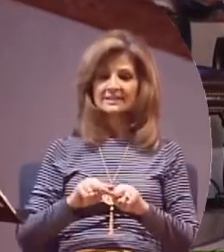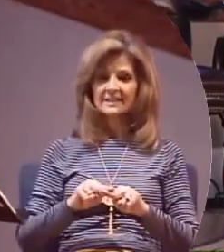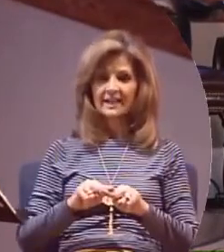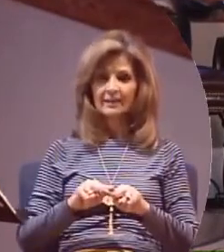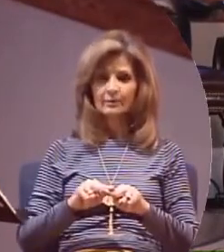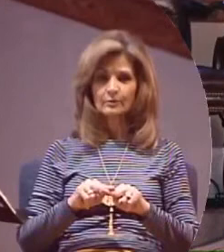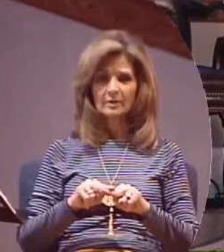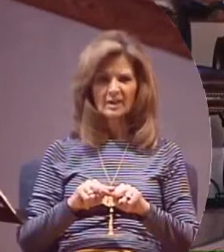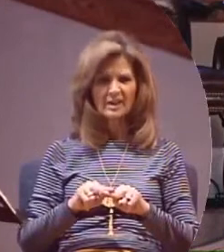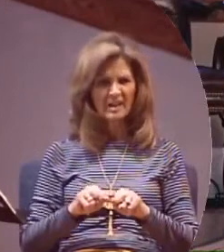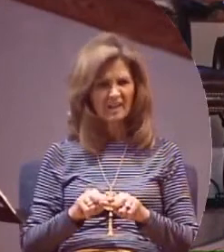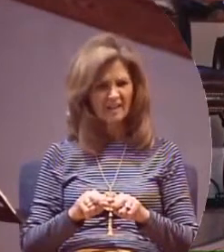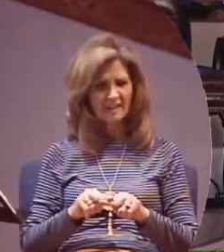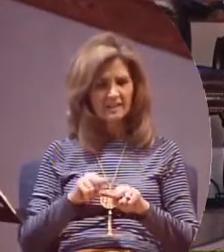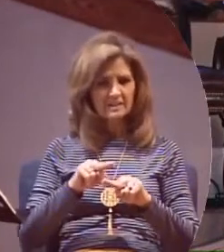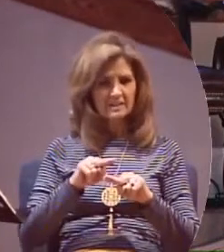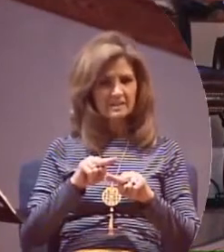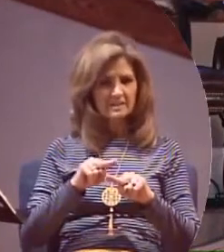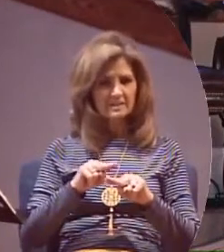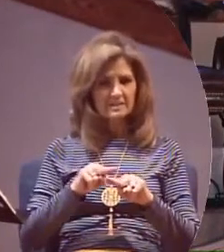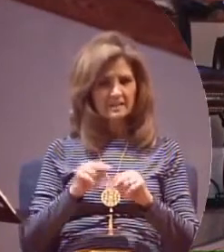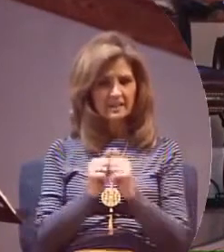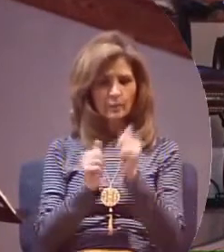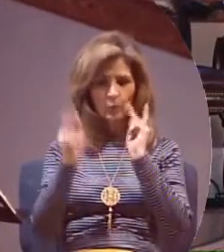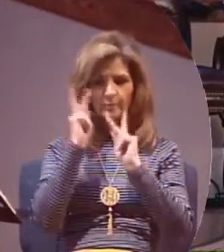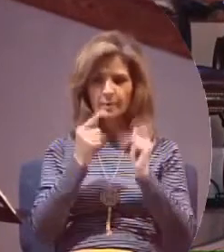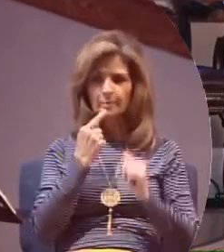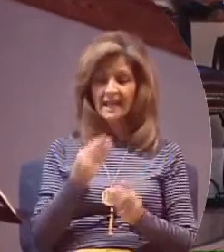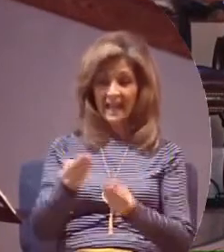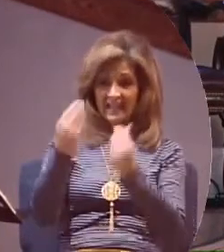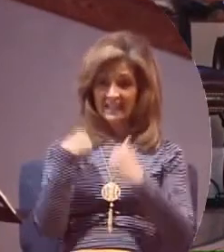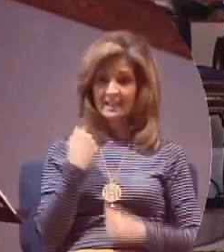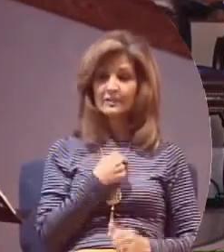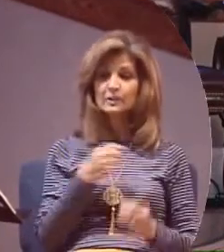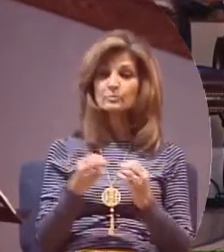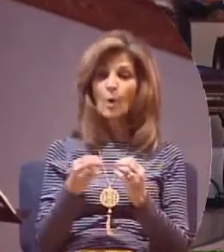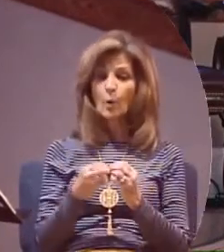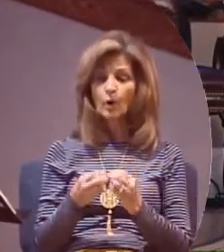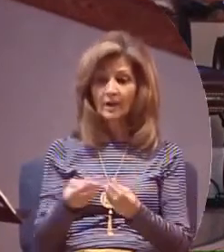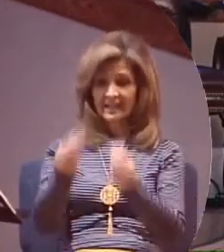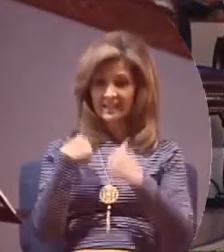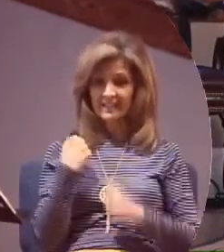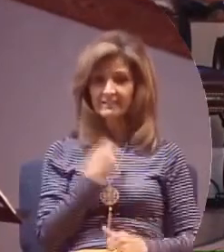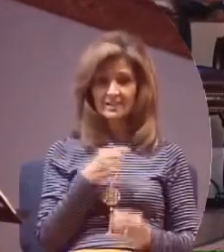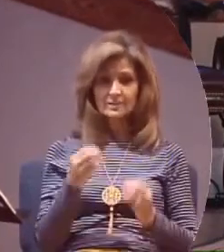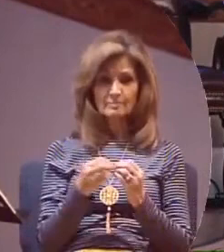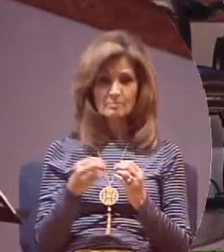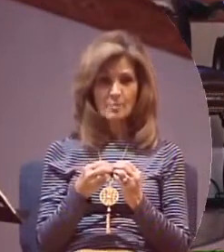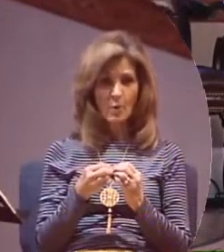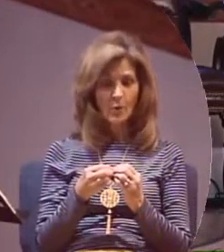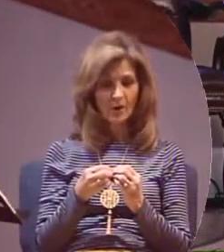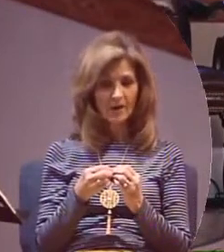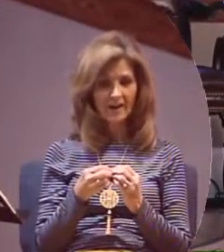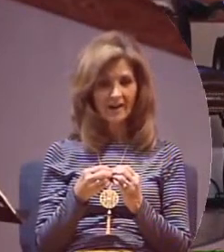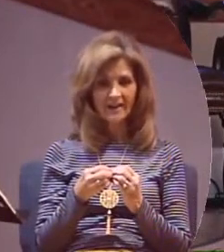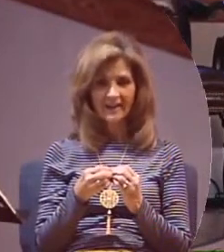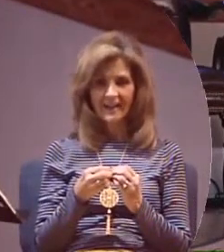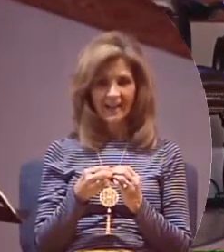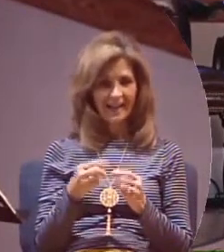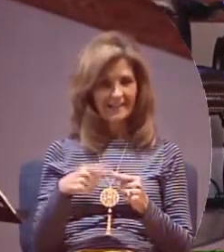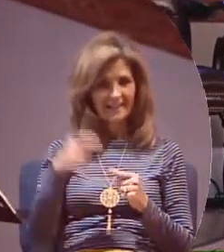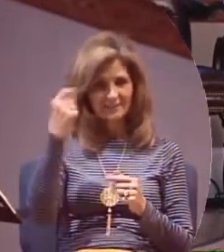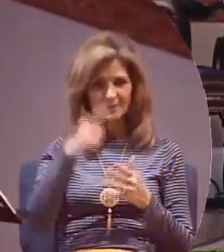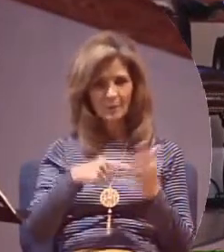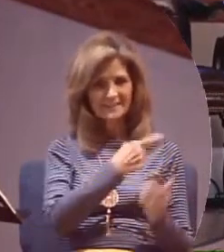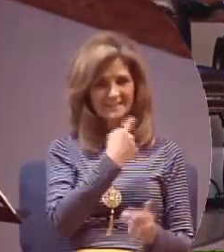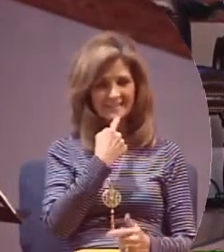storm. Sit down with people saying, give us more, not, you don't want to sit down when they're saying, oh God, are you not done